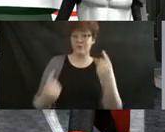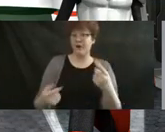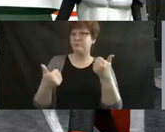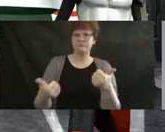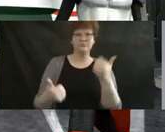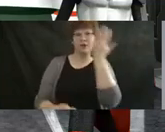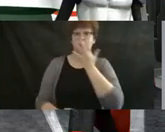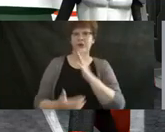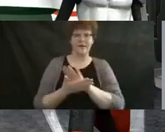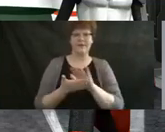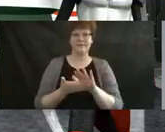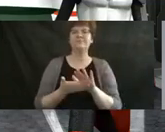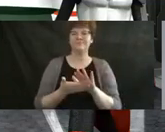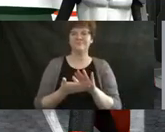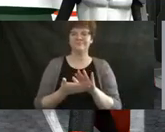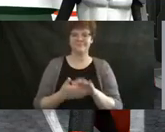tomorrow.